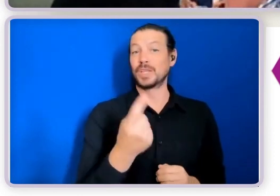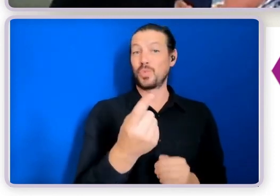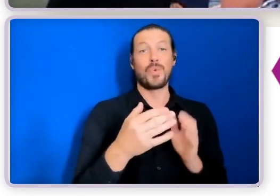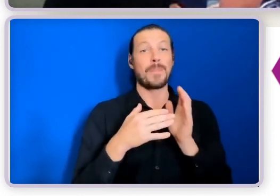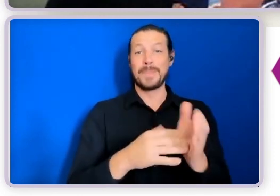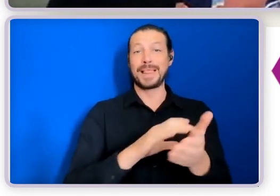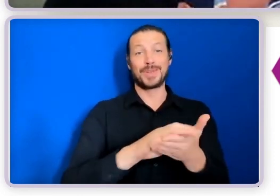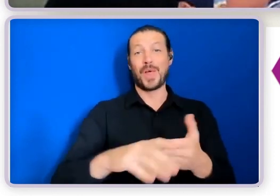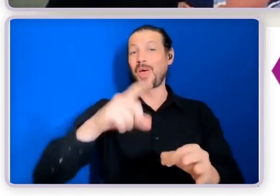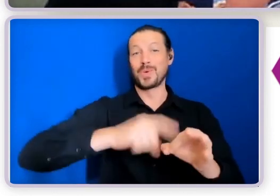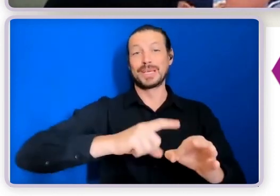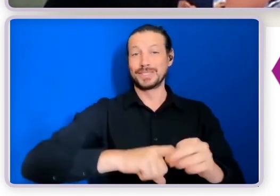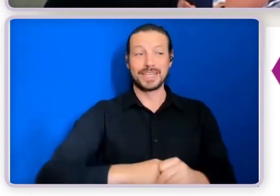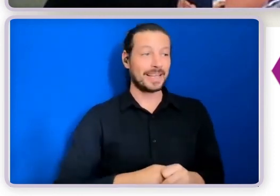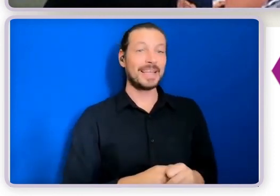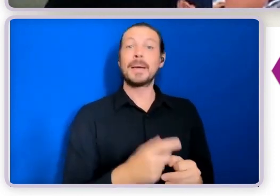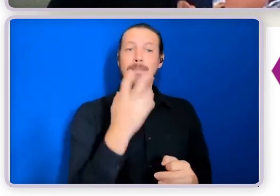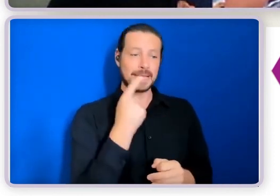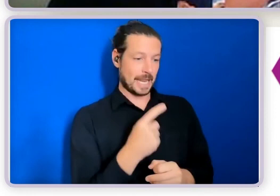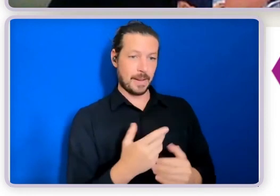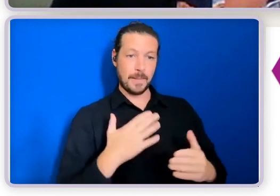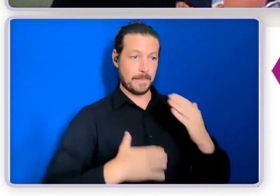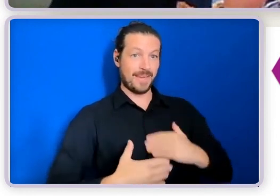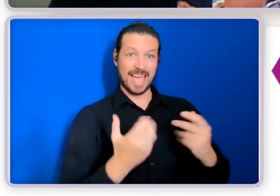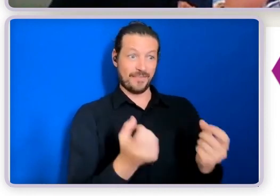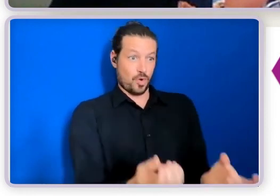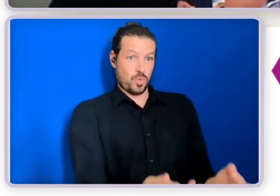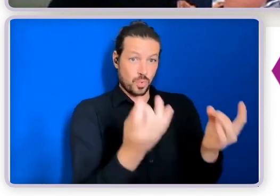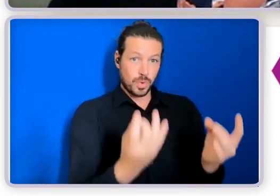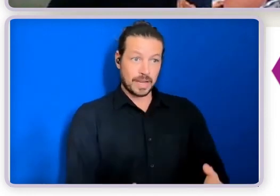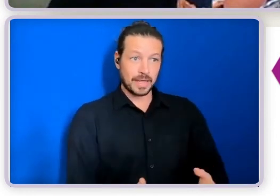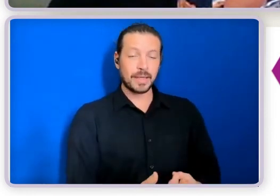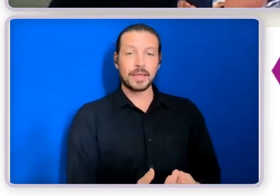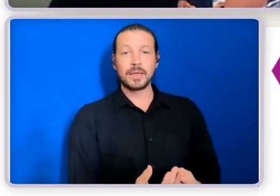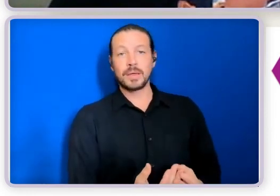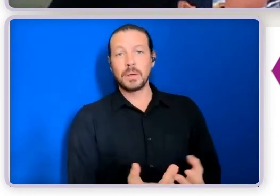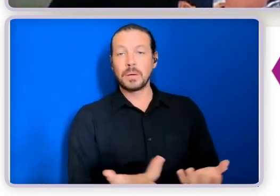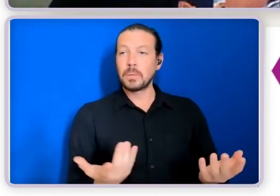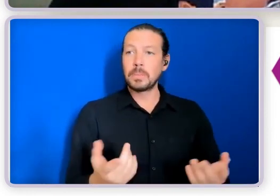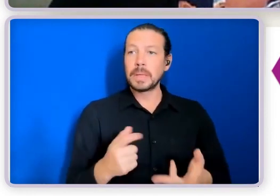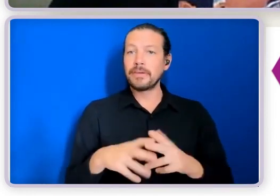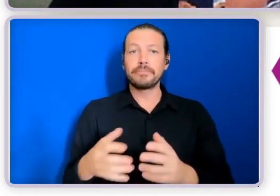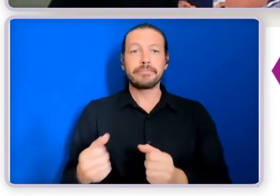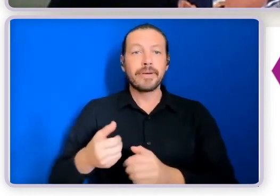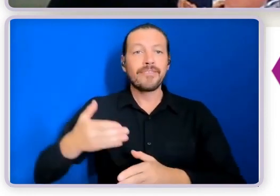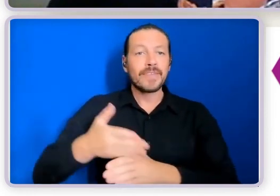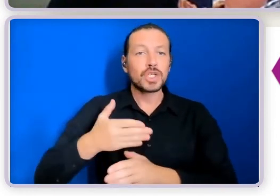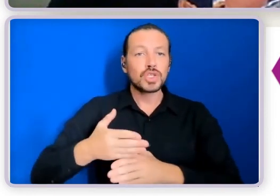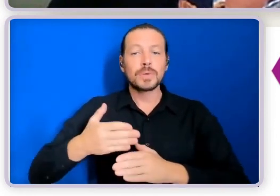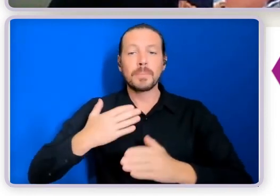the behaviours are already there, if you get your functional behaviour assessment and your competent behaviour support